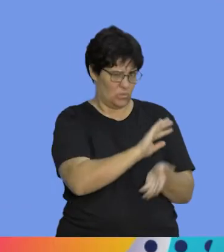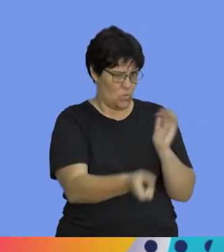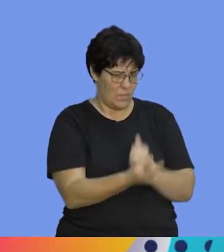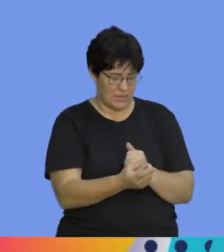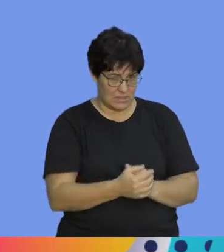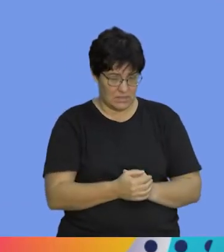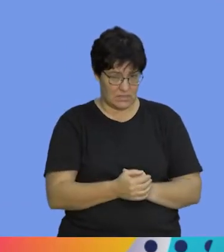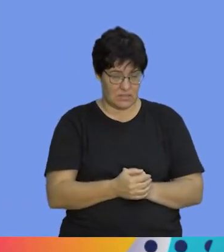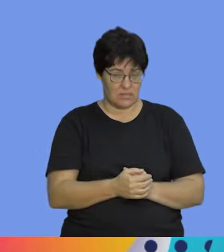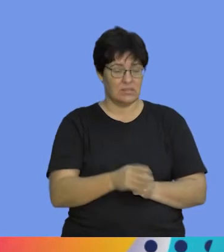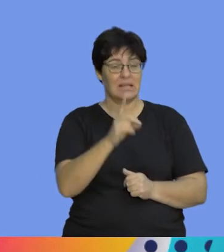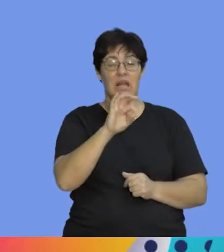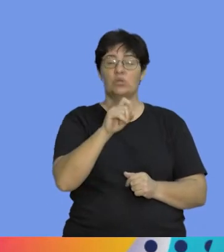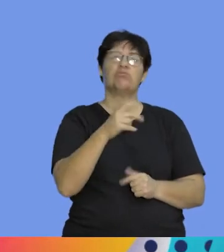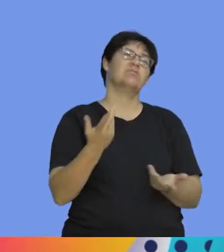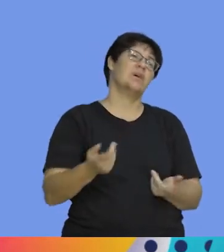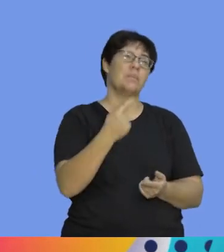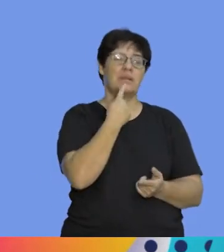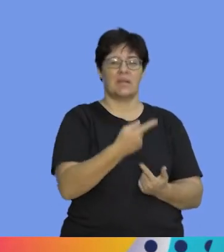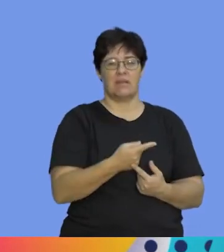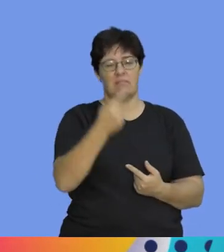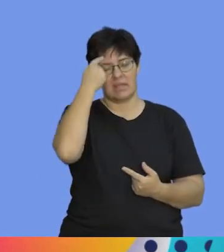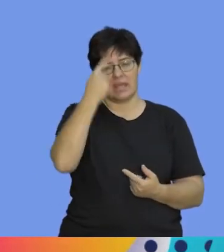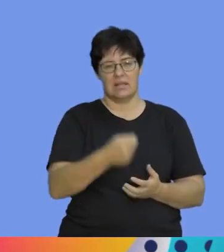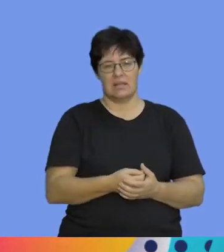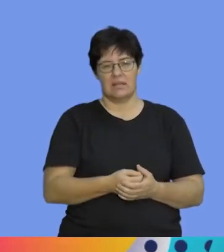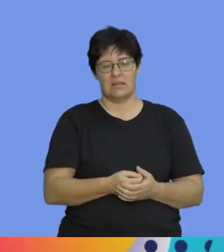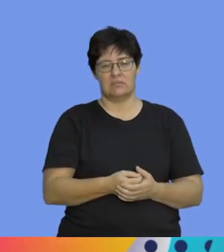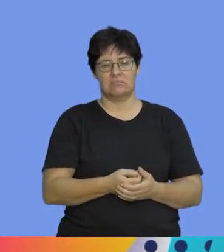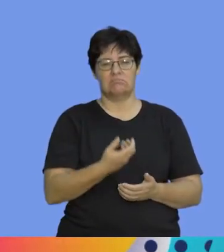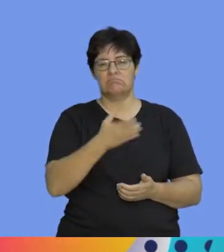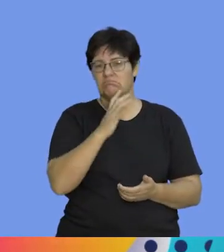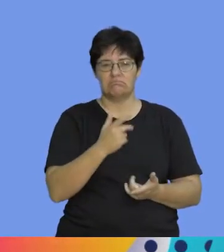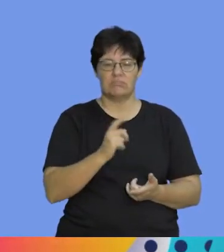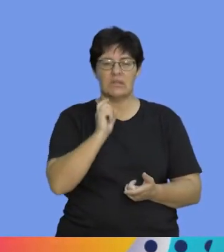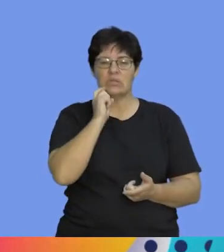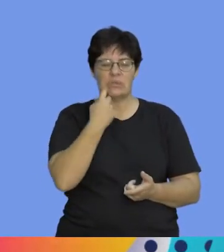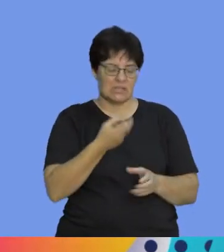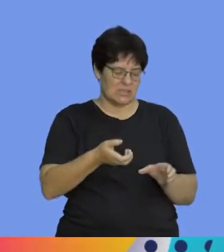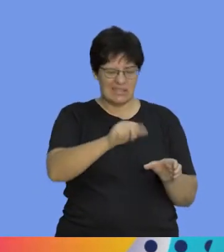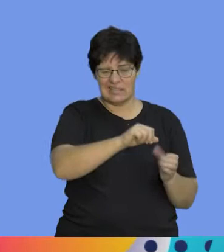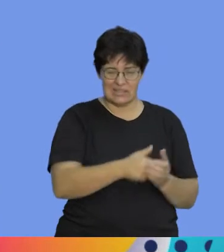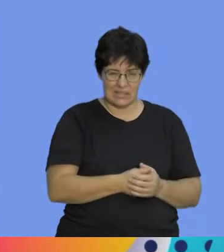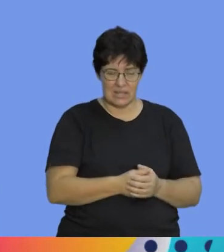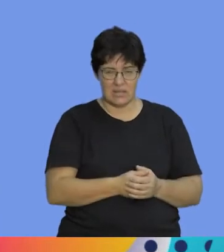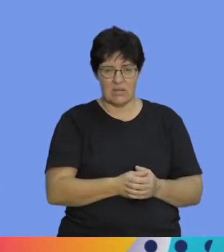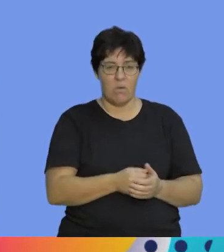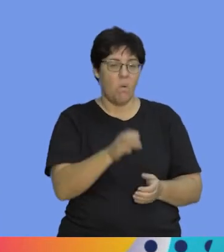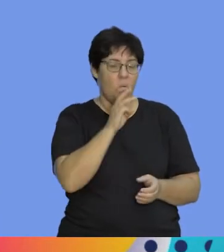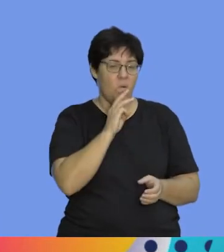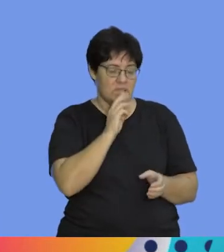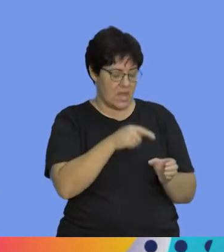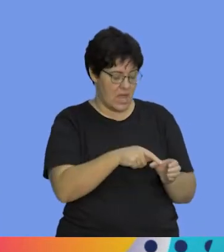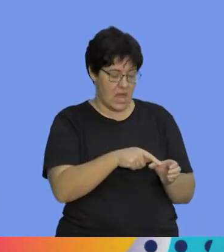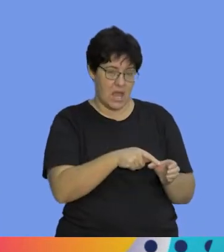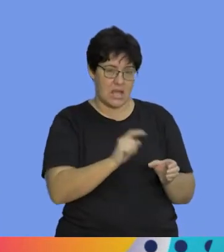you immediately think of your drink, at home, the sweetened drink. If you pour water to it,